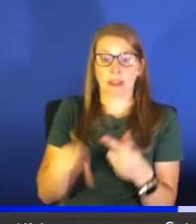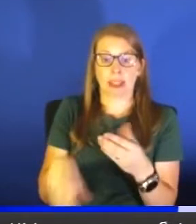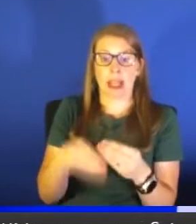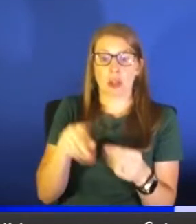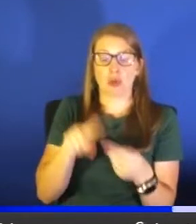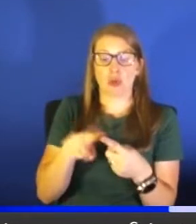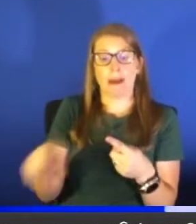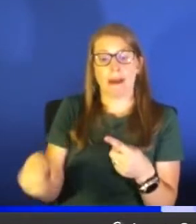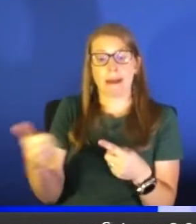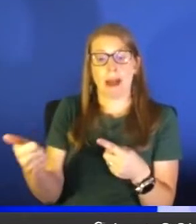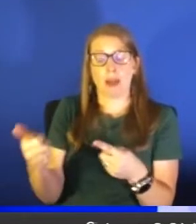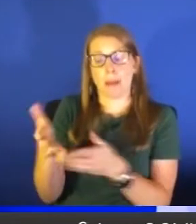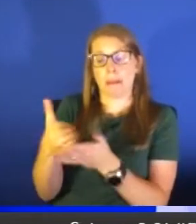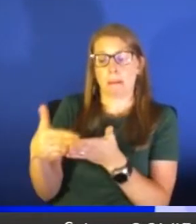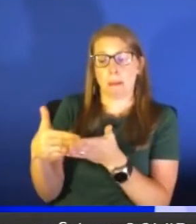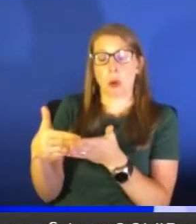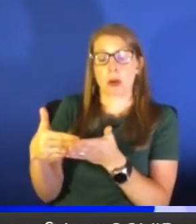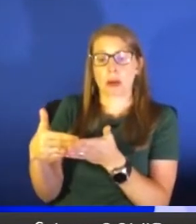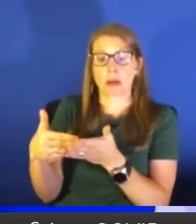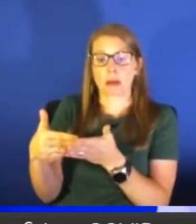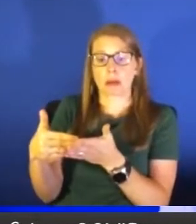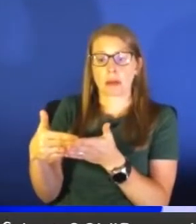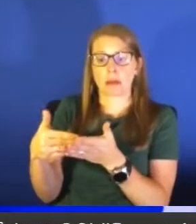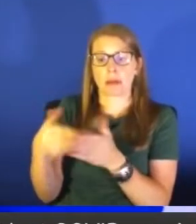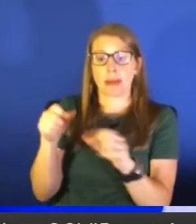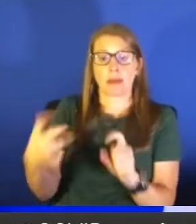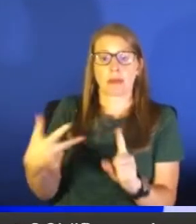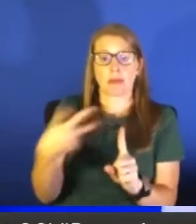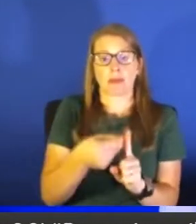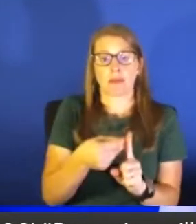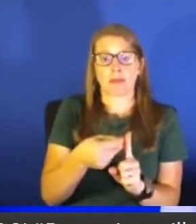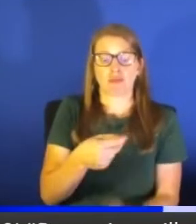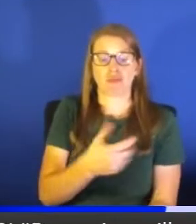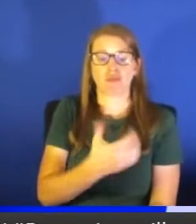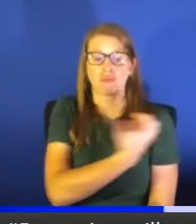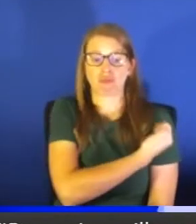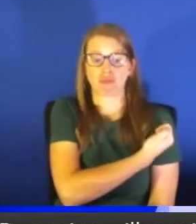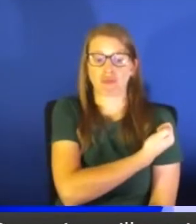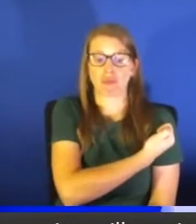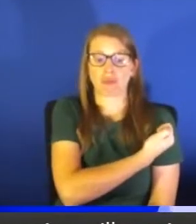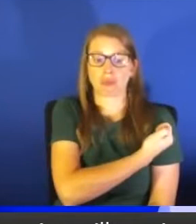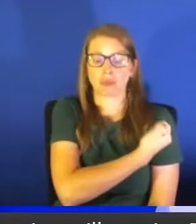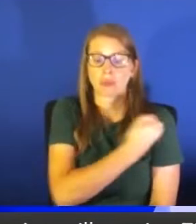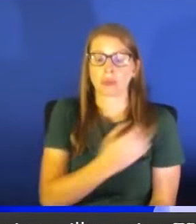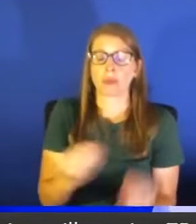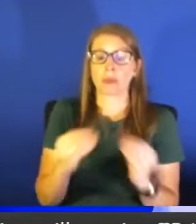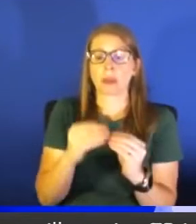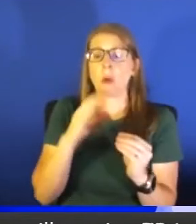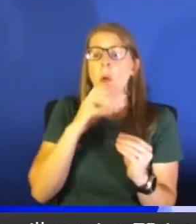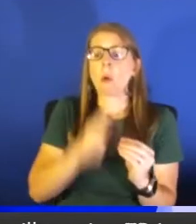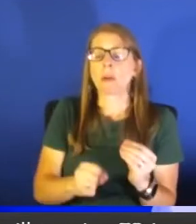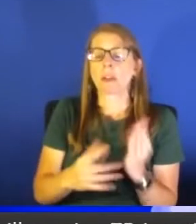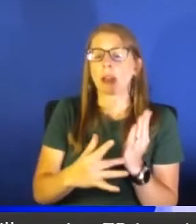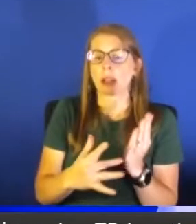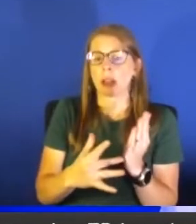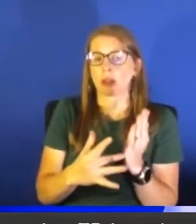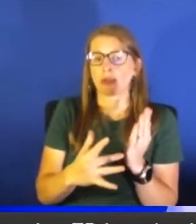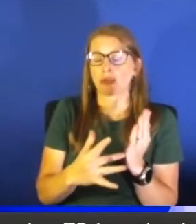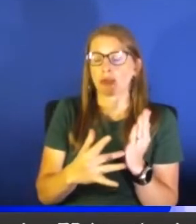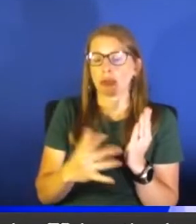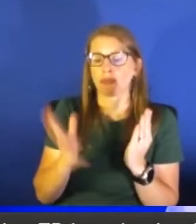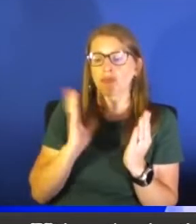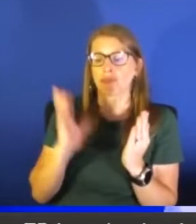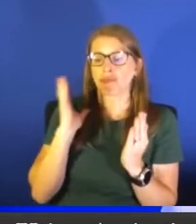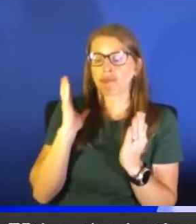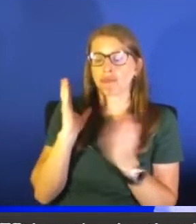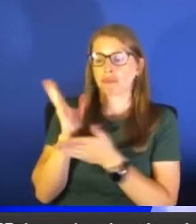another component to be able to inject into your arm. So this is more of an older technology where we just have the piece of